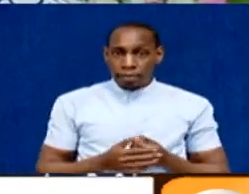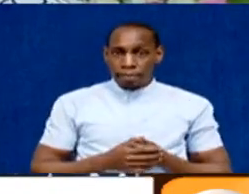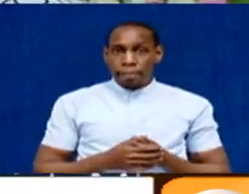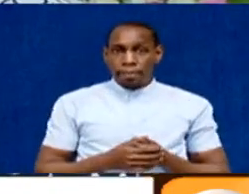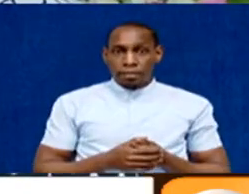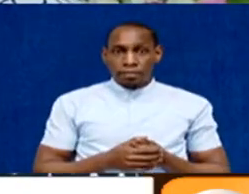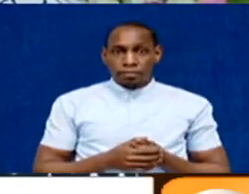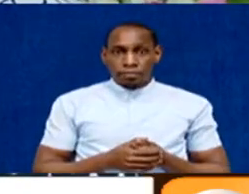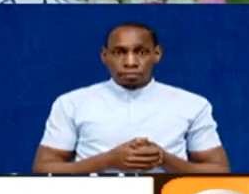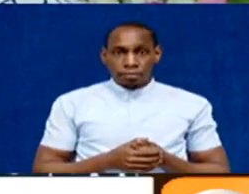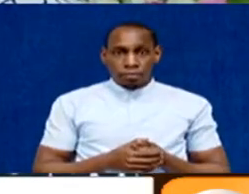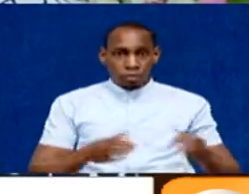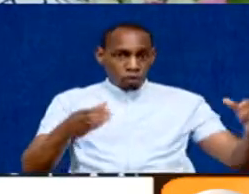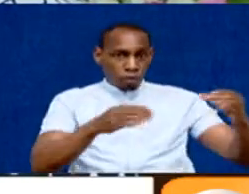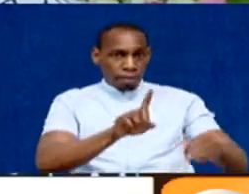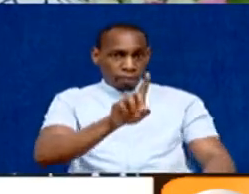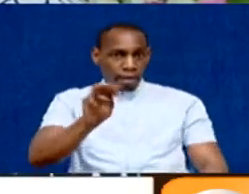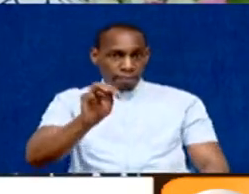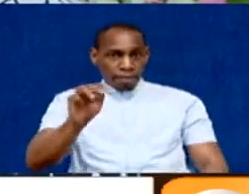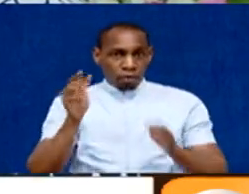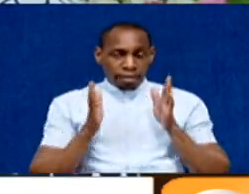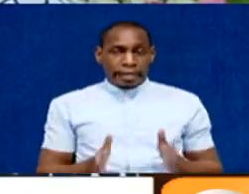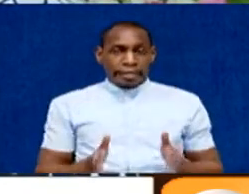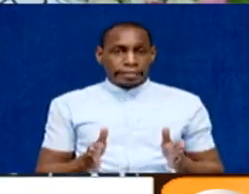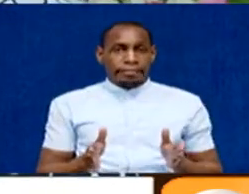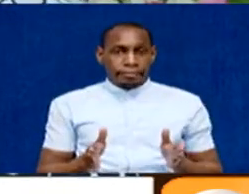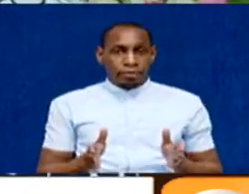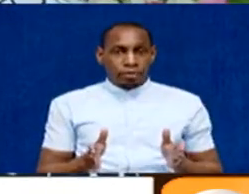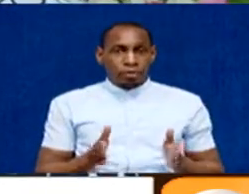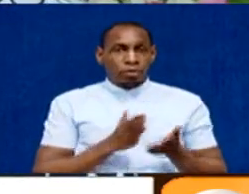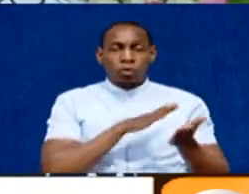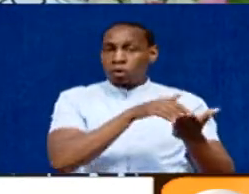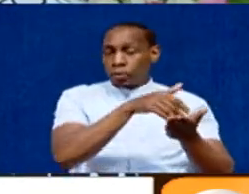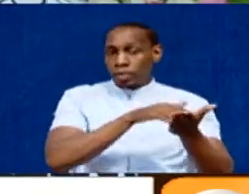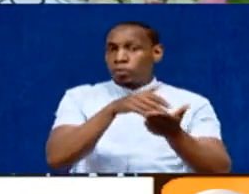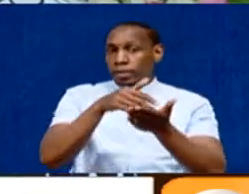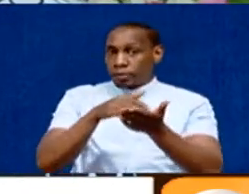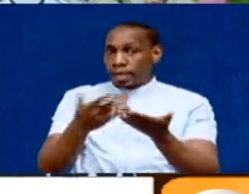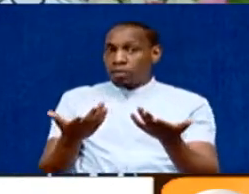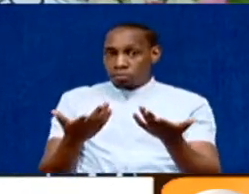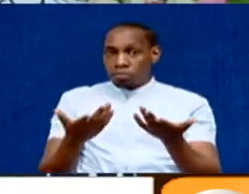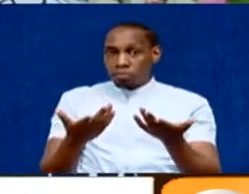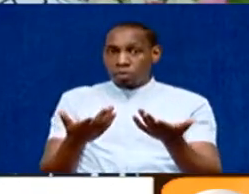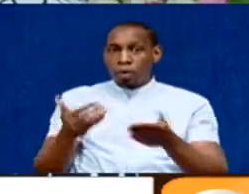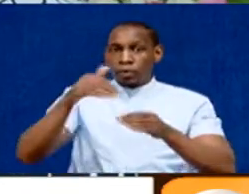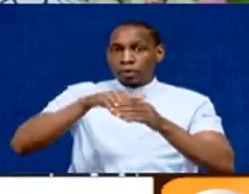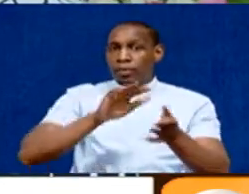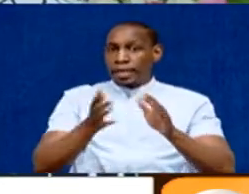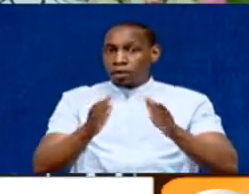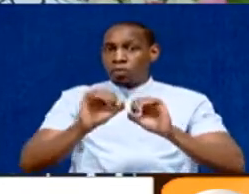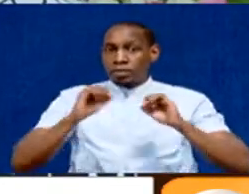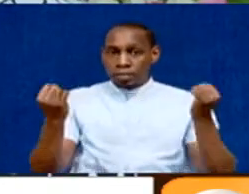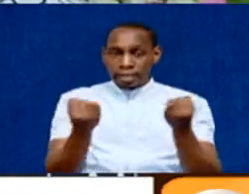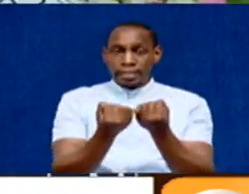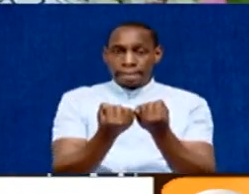that segment of 1 million Kenyans are vulnerable in terms of how they're included in